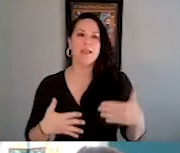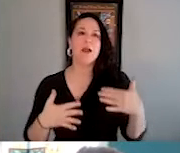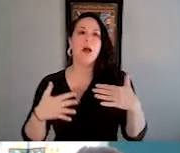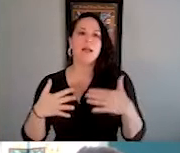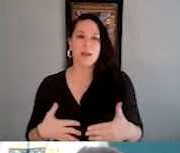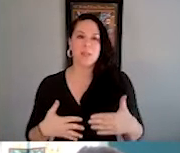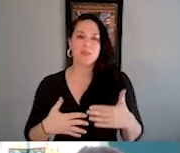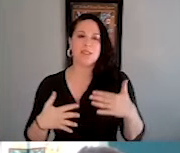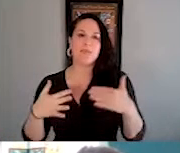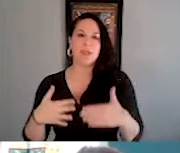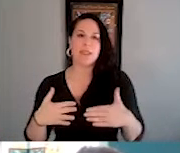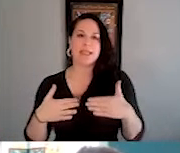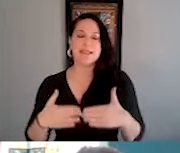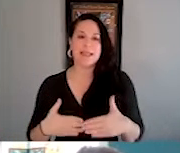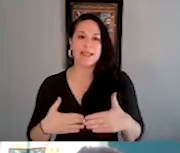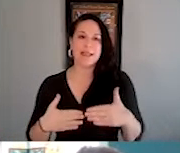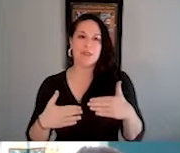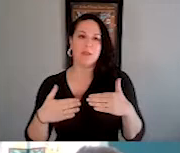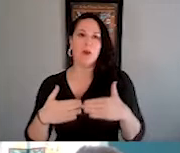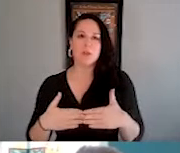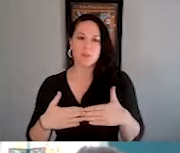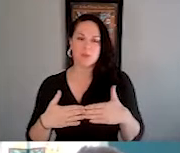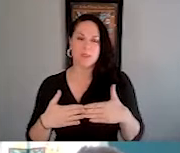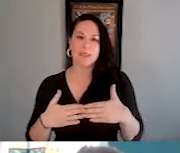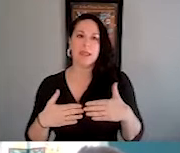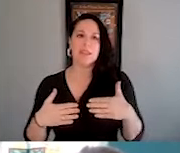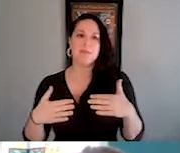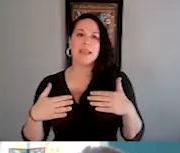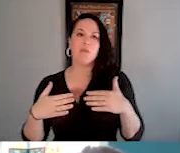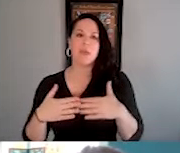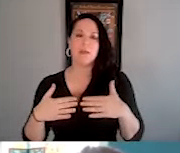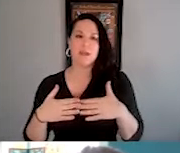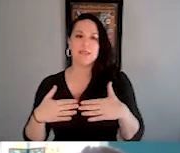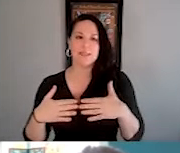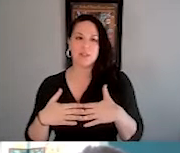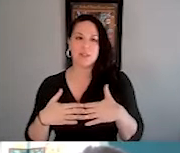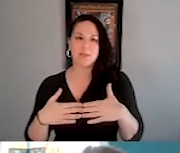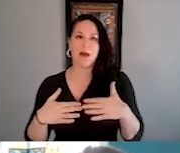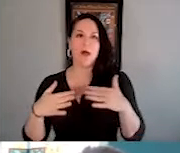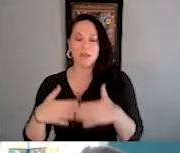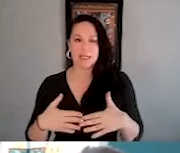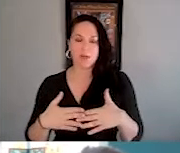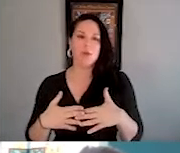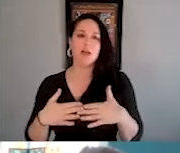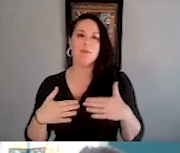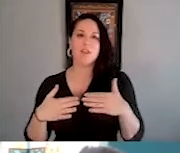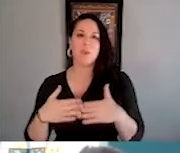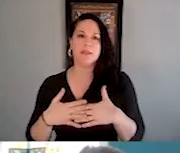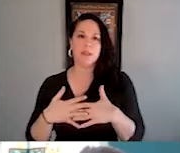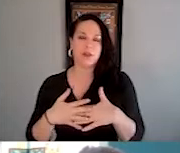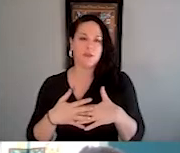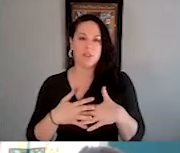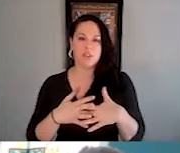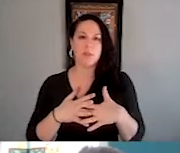we're staying on top of the trends and really getting the data and building the partnerships we need to make really great decisions about policy at a local level,